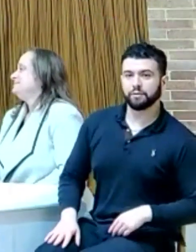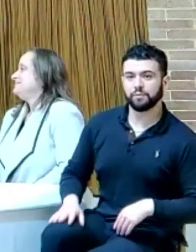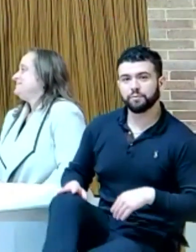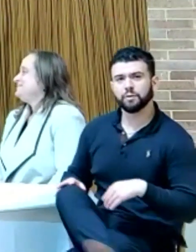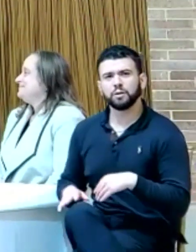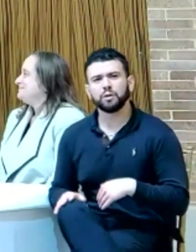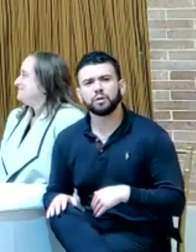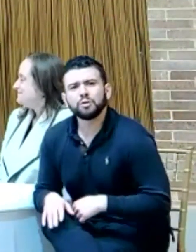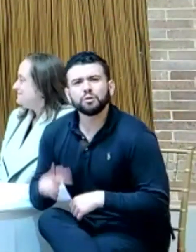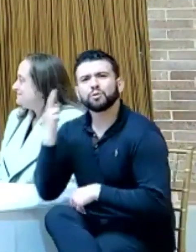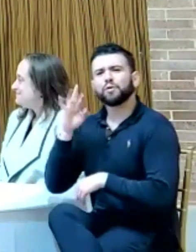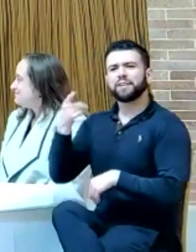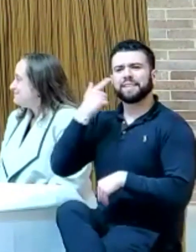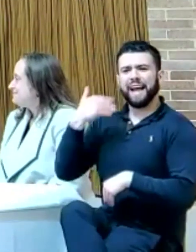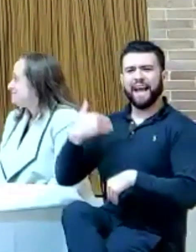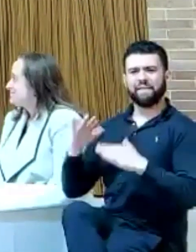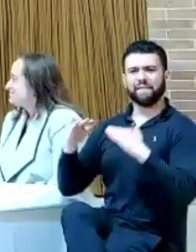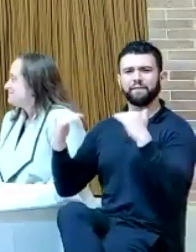fair housing month